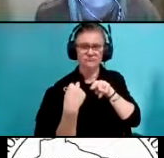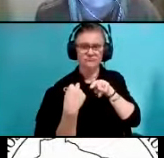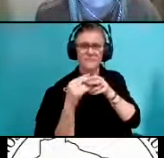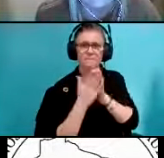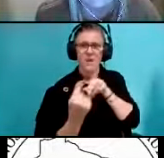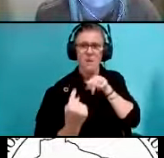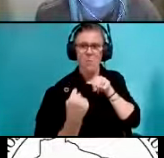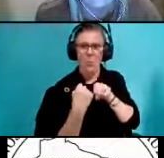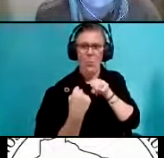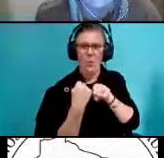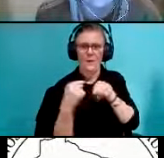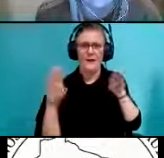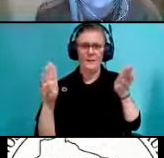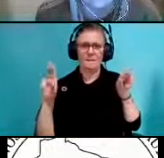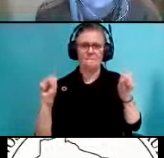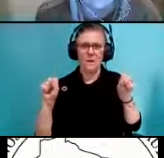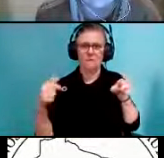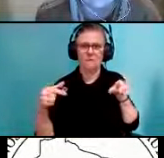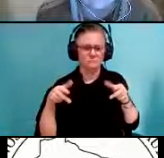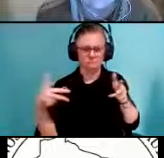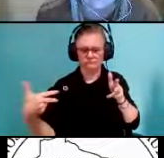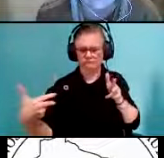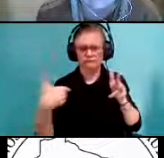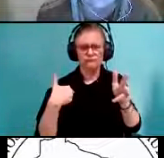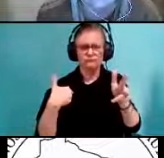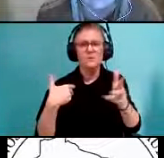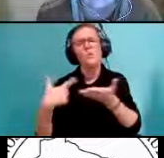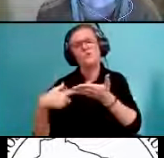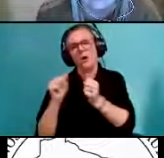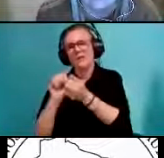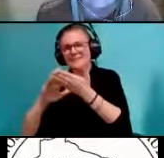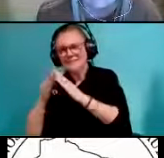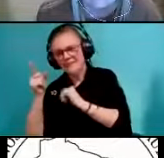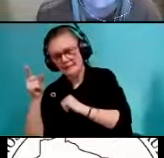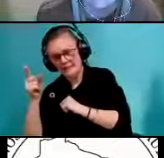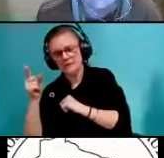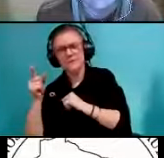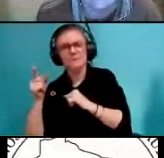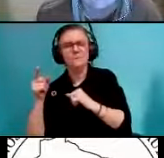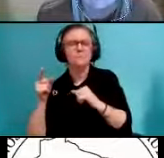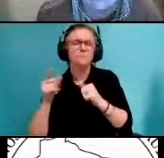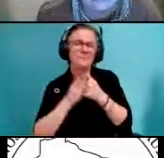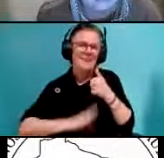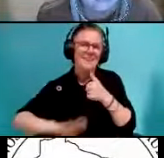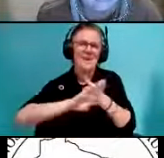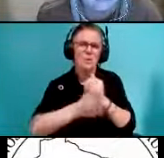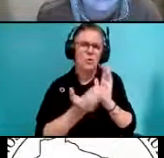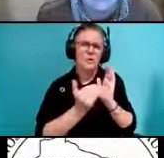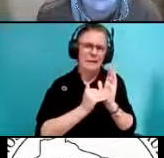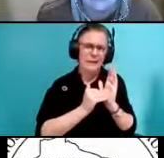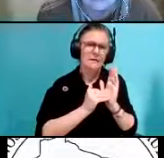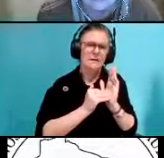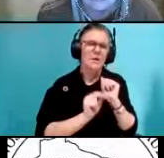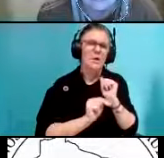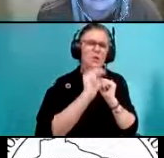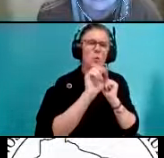something we would explore, obviously, with the city and the neighborhood again and the Near West Side partners.